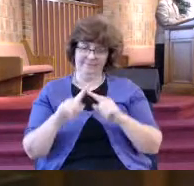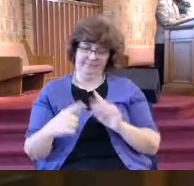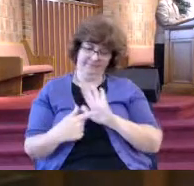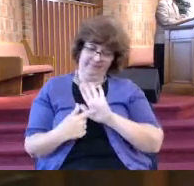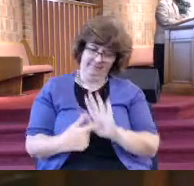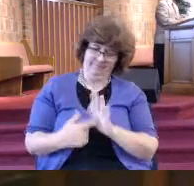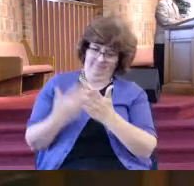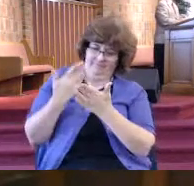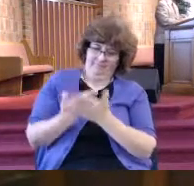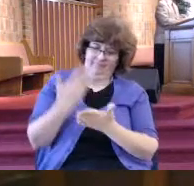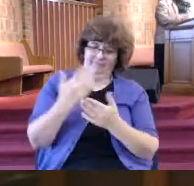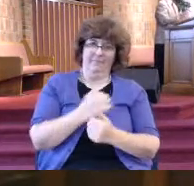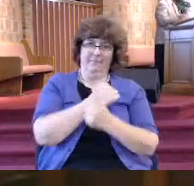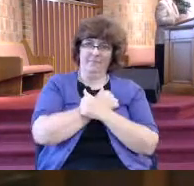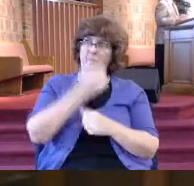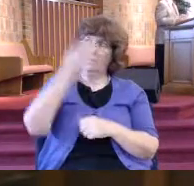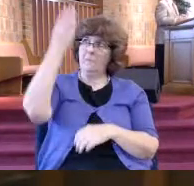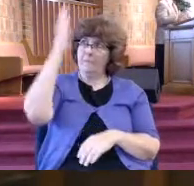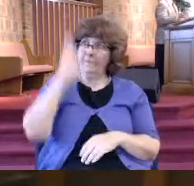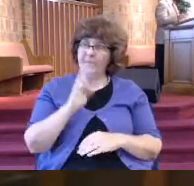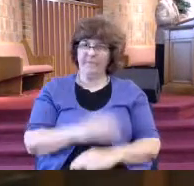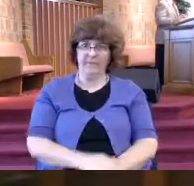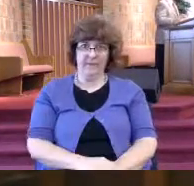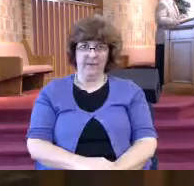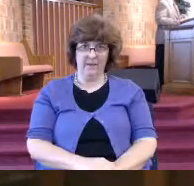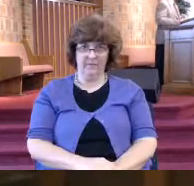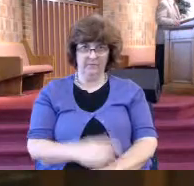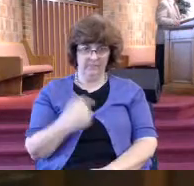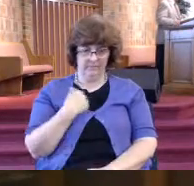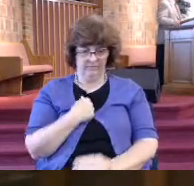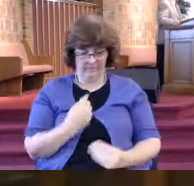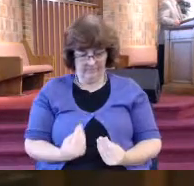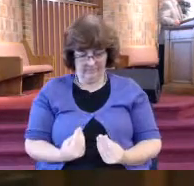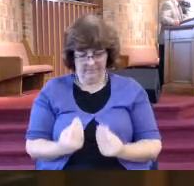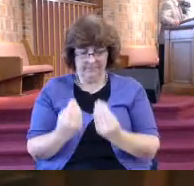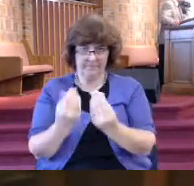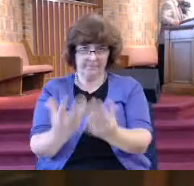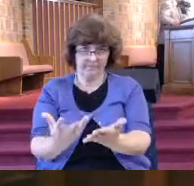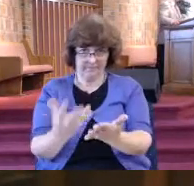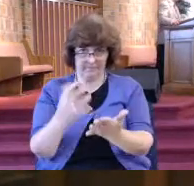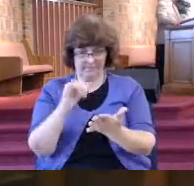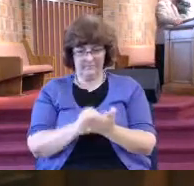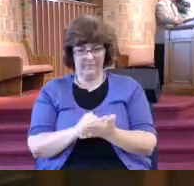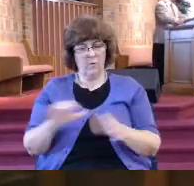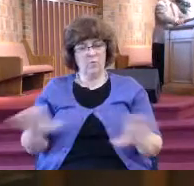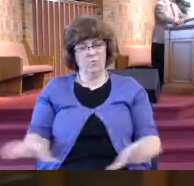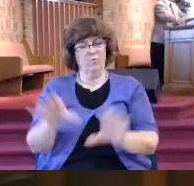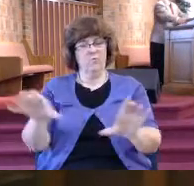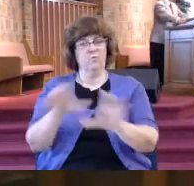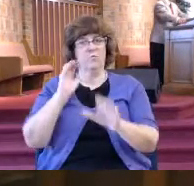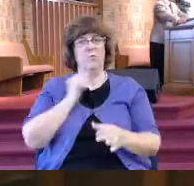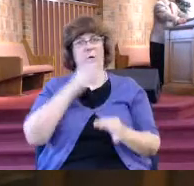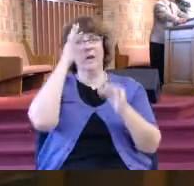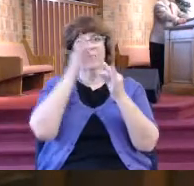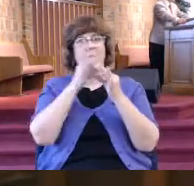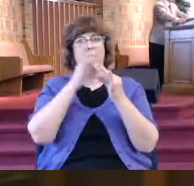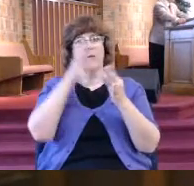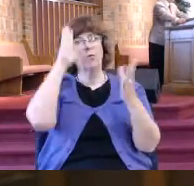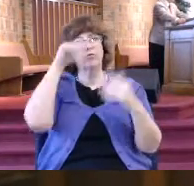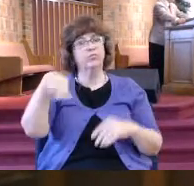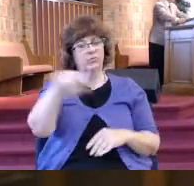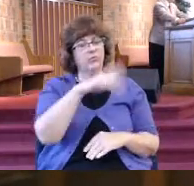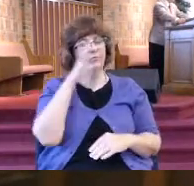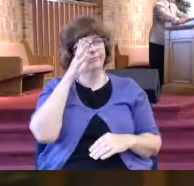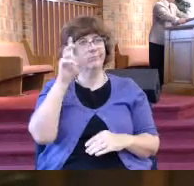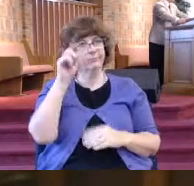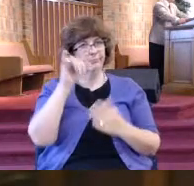So when we give, we're putting our faith in action this morning, and I hope you'll do that as I do, as we sing about